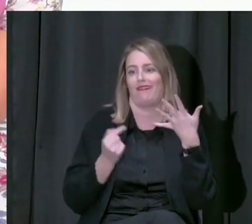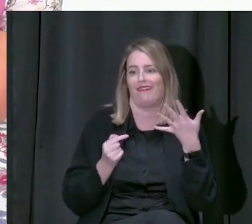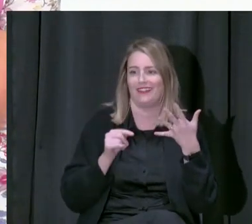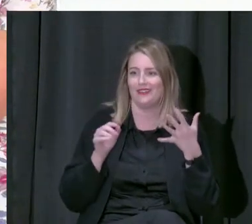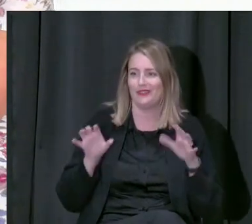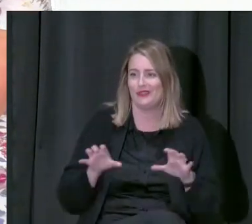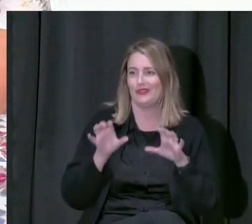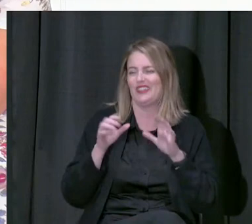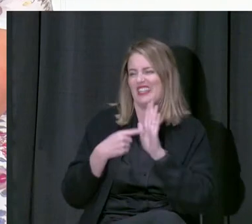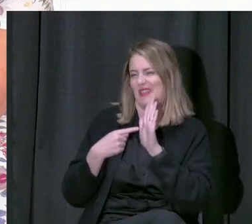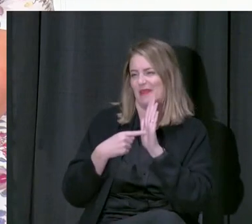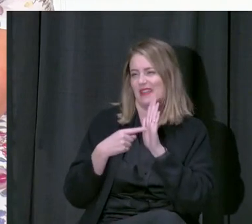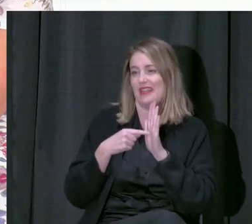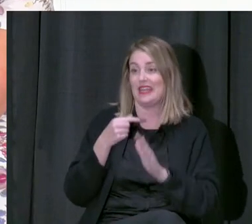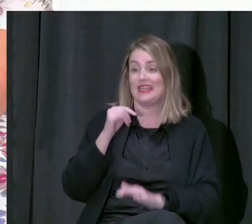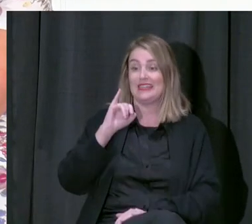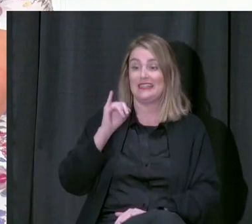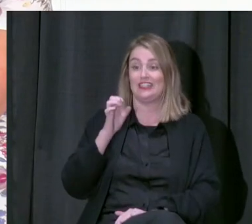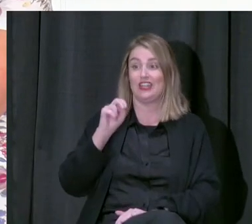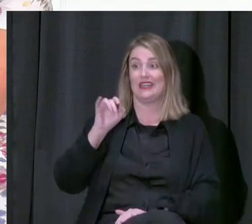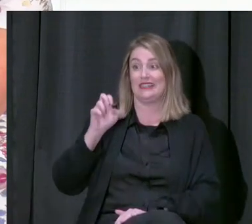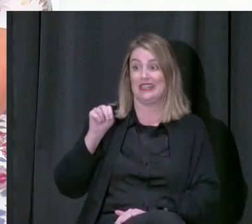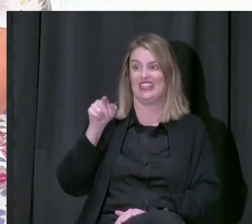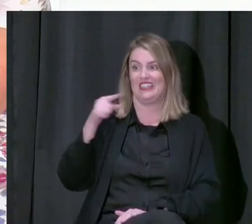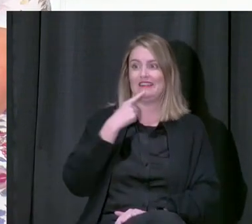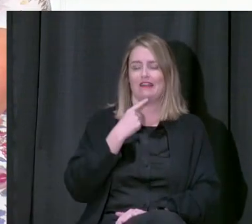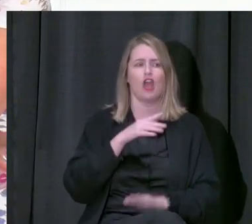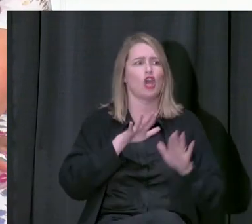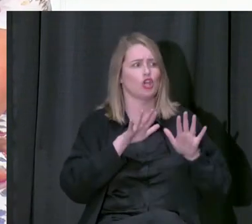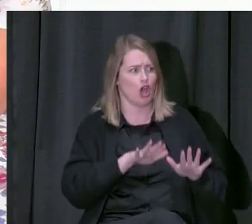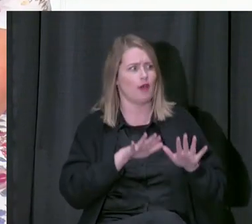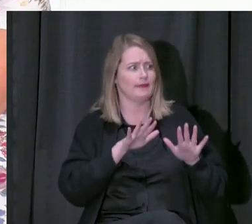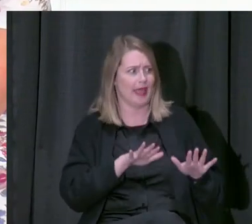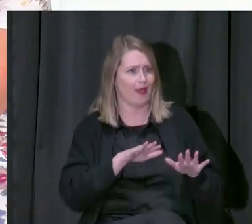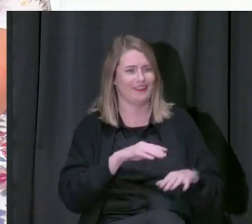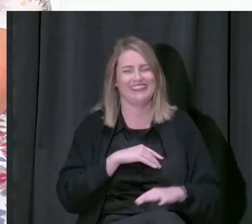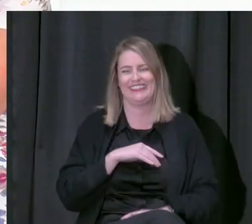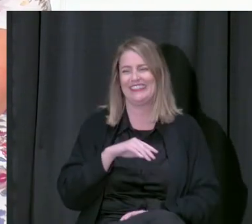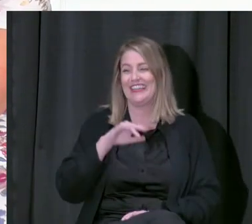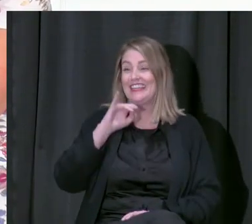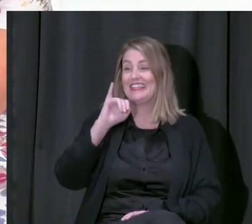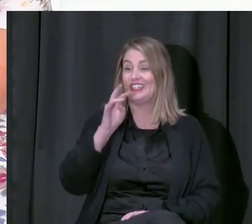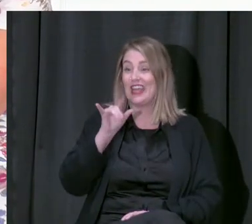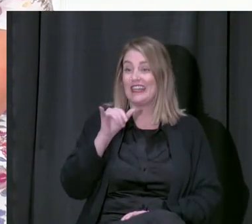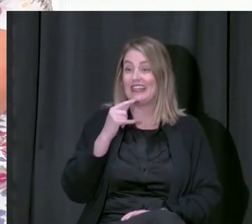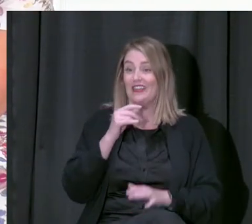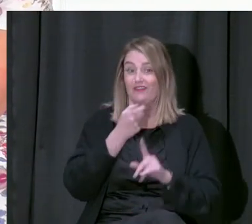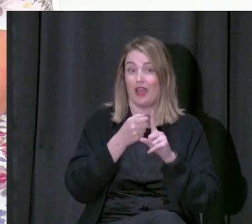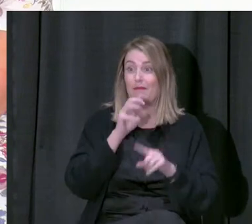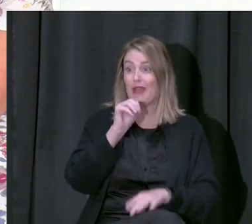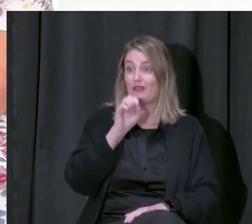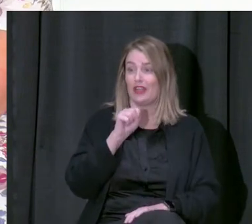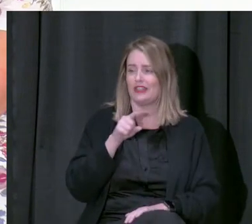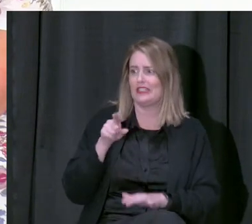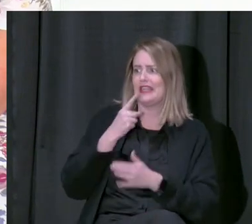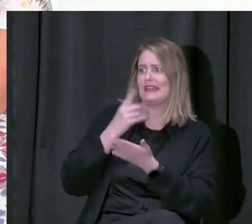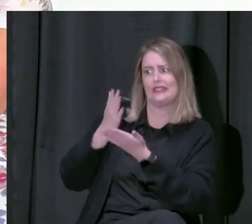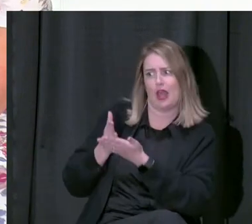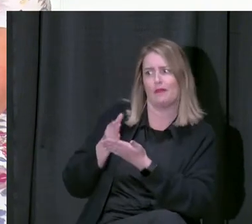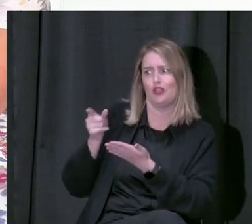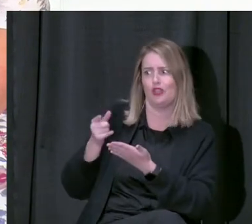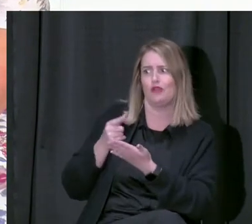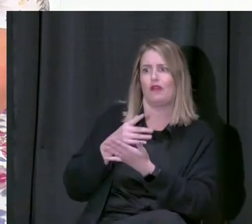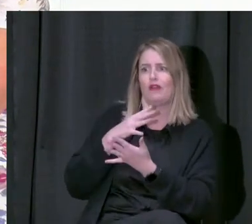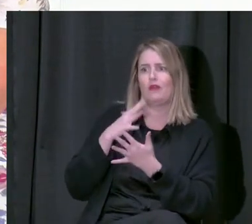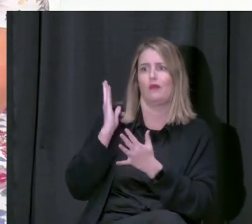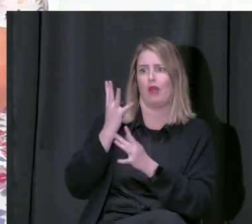To give you an example, Jennison told me, calm down. For God's sake, Jenny from Microsoft says, stop, you're going to burn yourself out. So